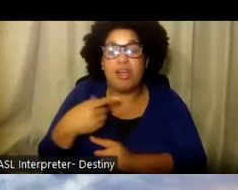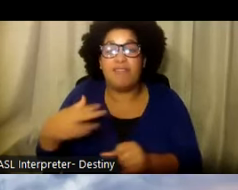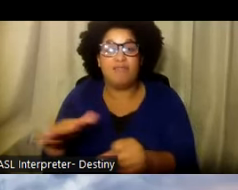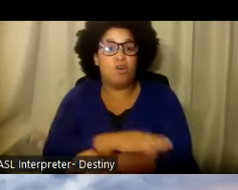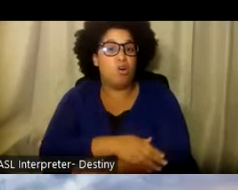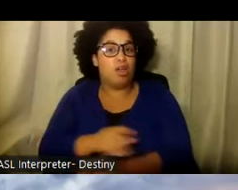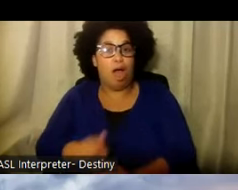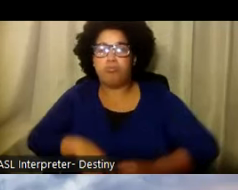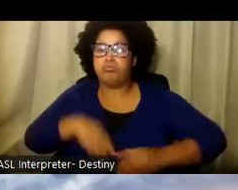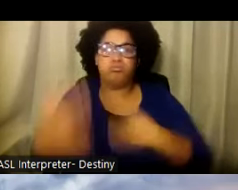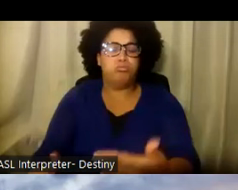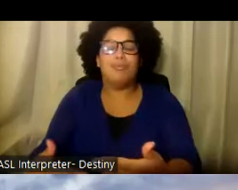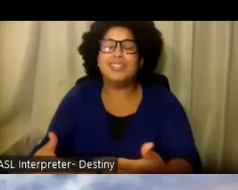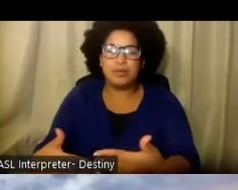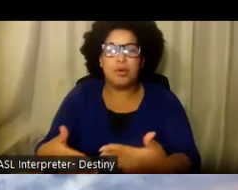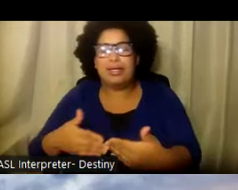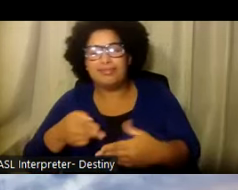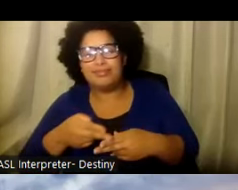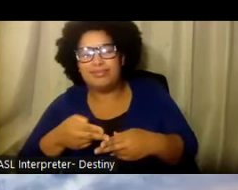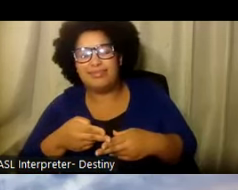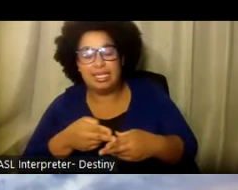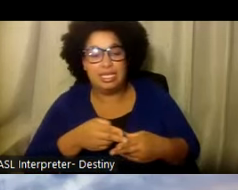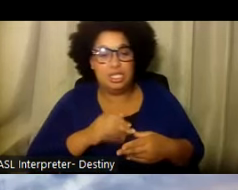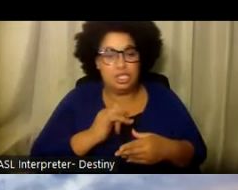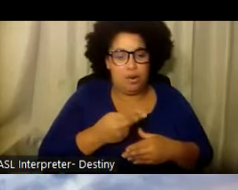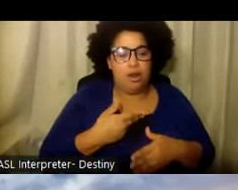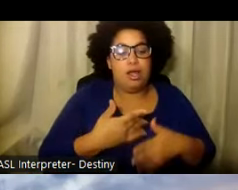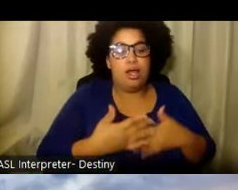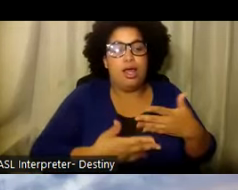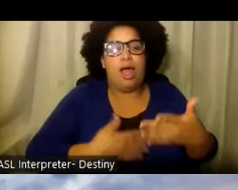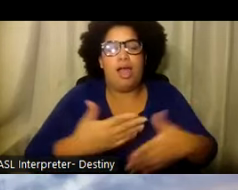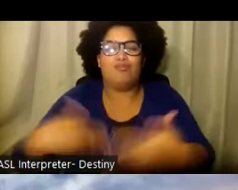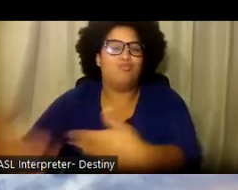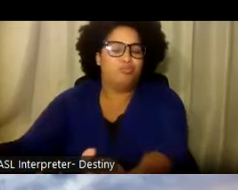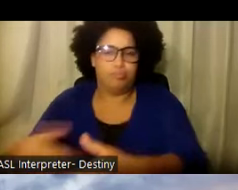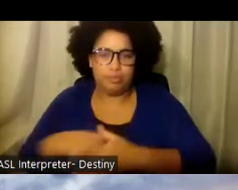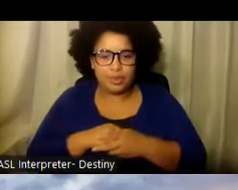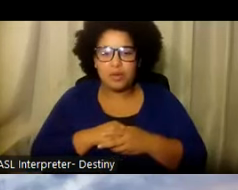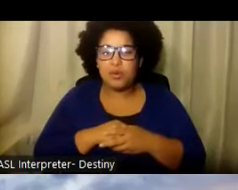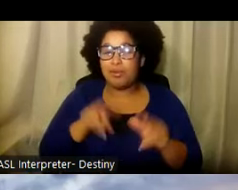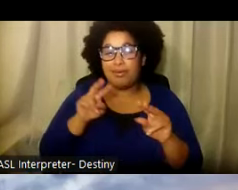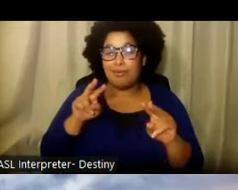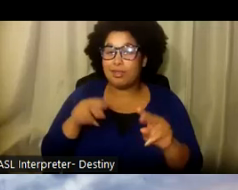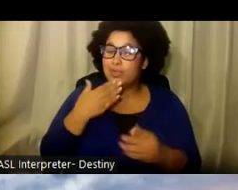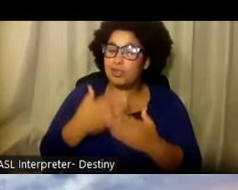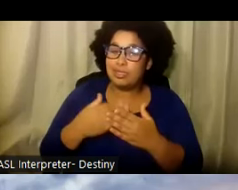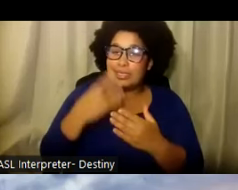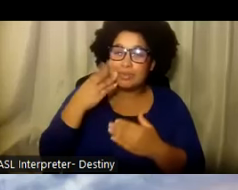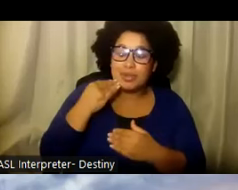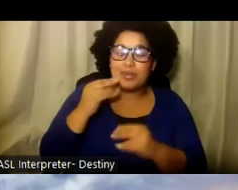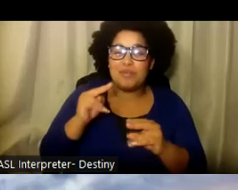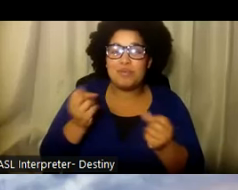very shortly after. We look forward to this being a good experience and are hopeful to have many DSPs participate.